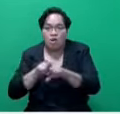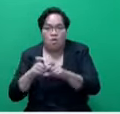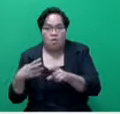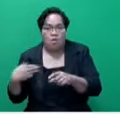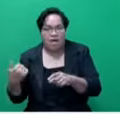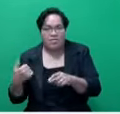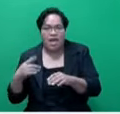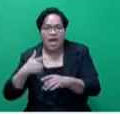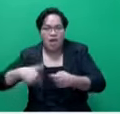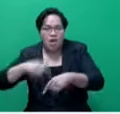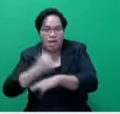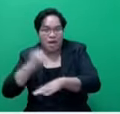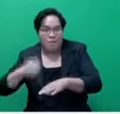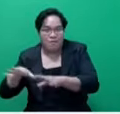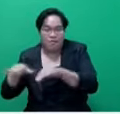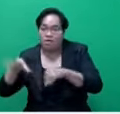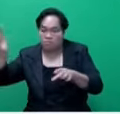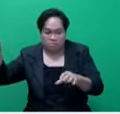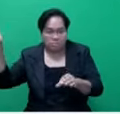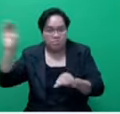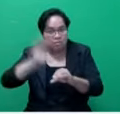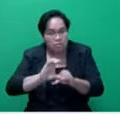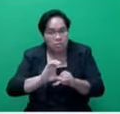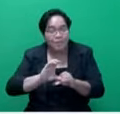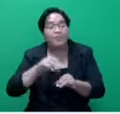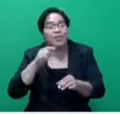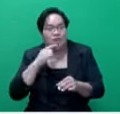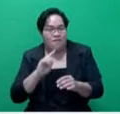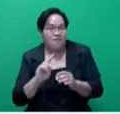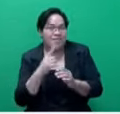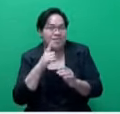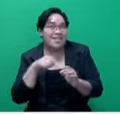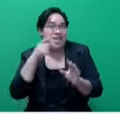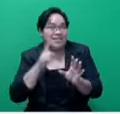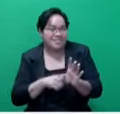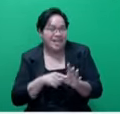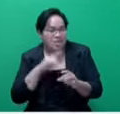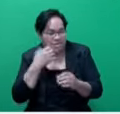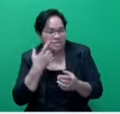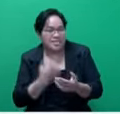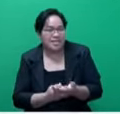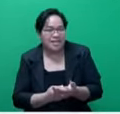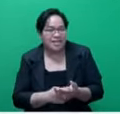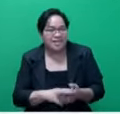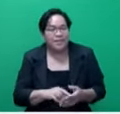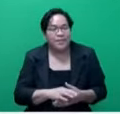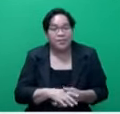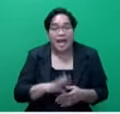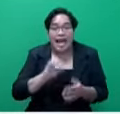Government Forum, the new year will see the introduction of the first pilot program. Mr. Speaker, sir, in September this